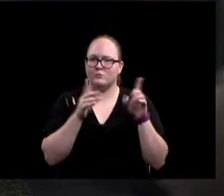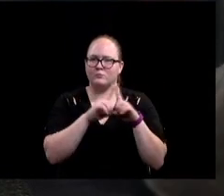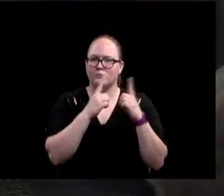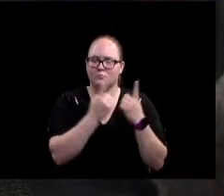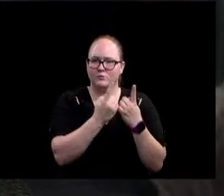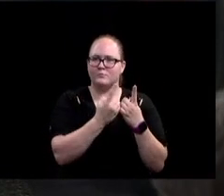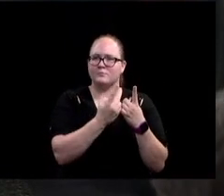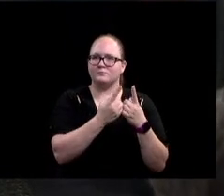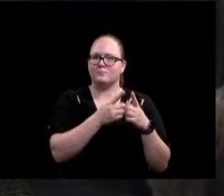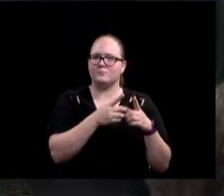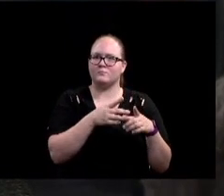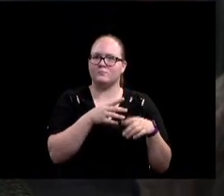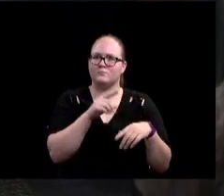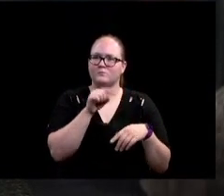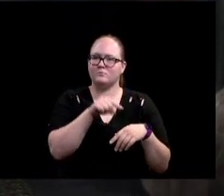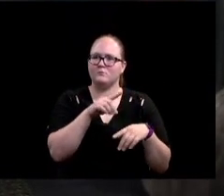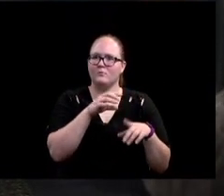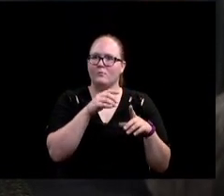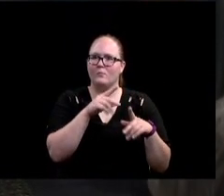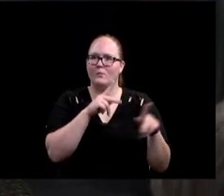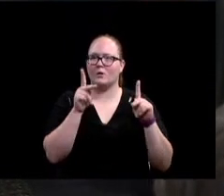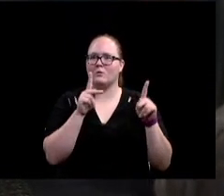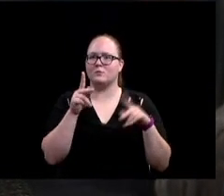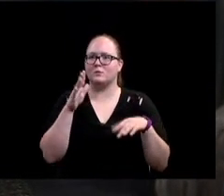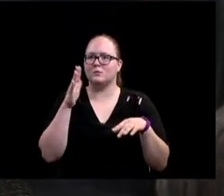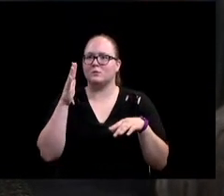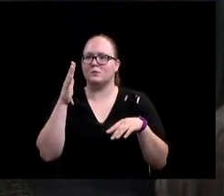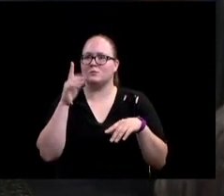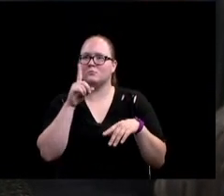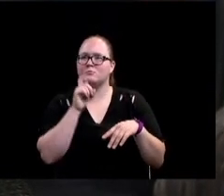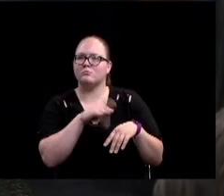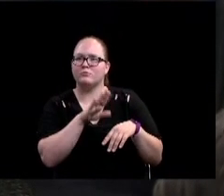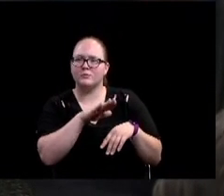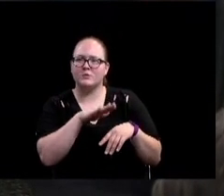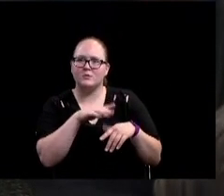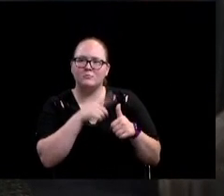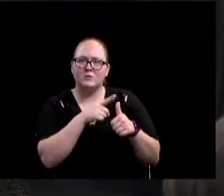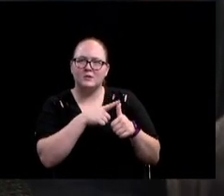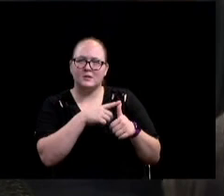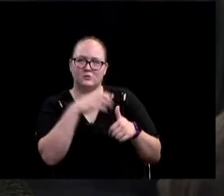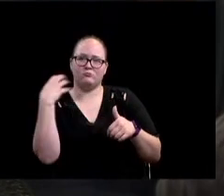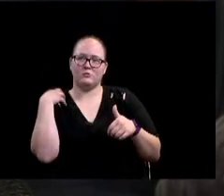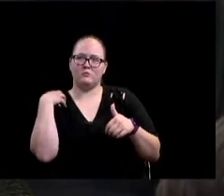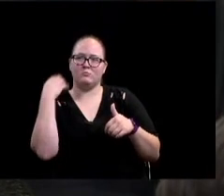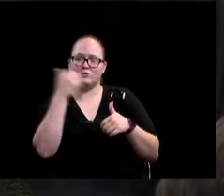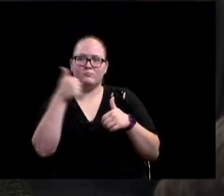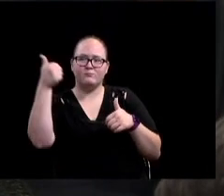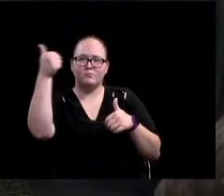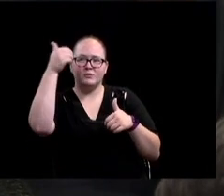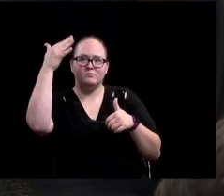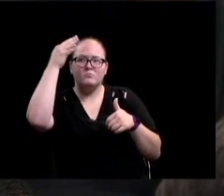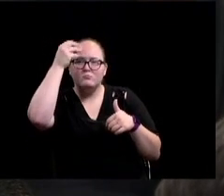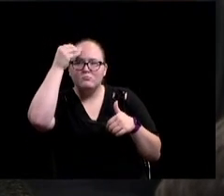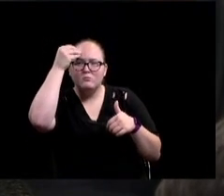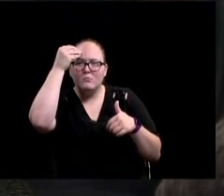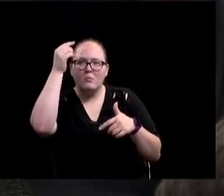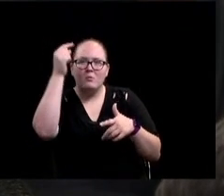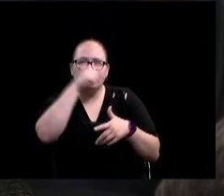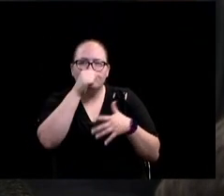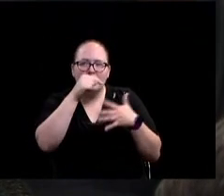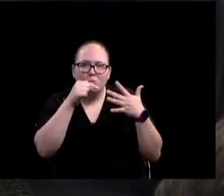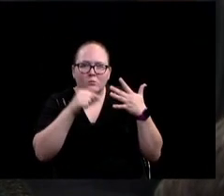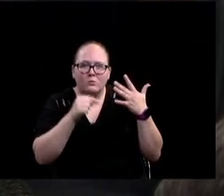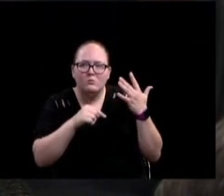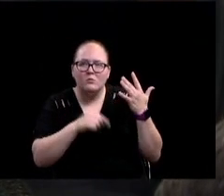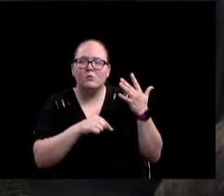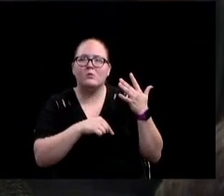the chief, number one, has been thoughtful about the investigation. Has it been thorough and complete? But